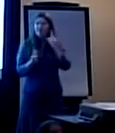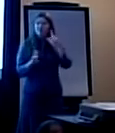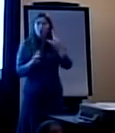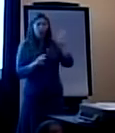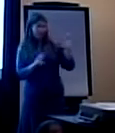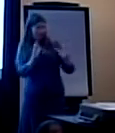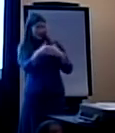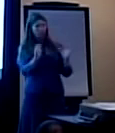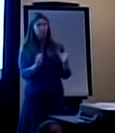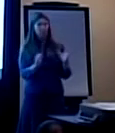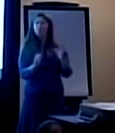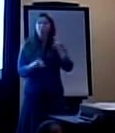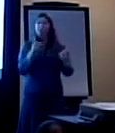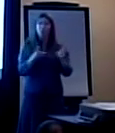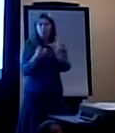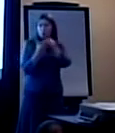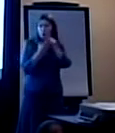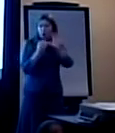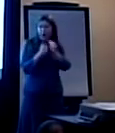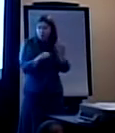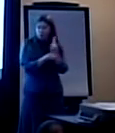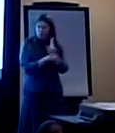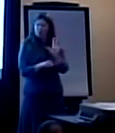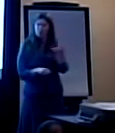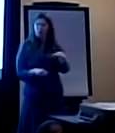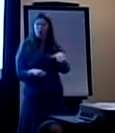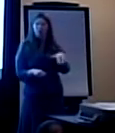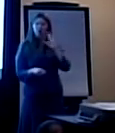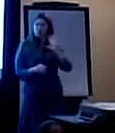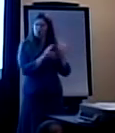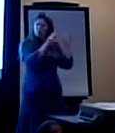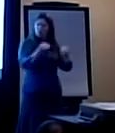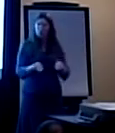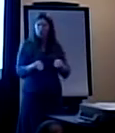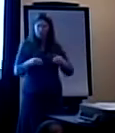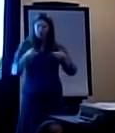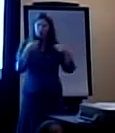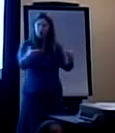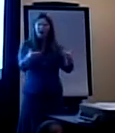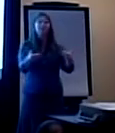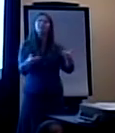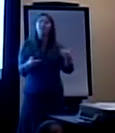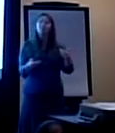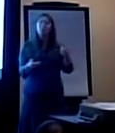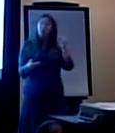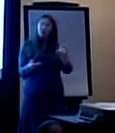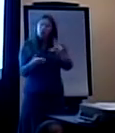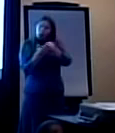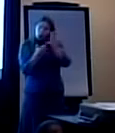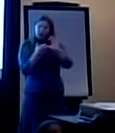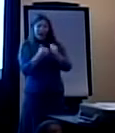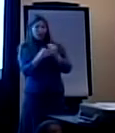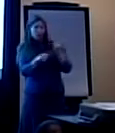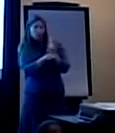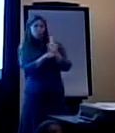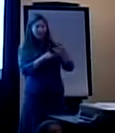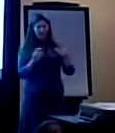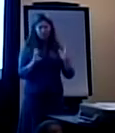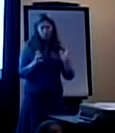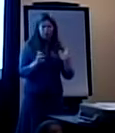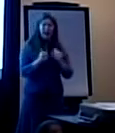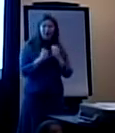use them, but we're putting more in. Or do they? Not to be facetious, but again, what does this do and how does it